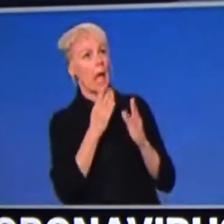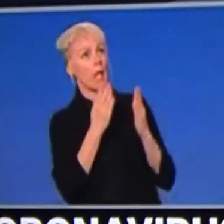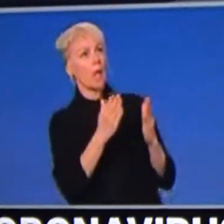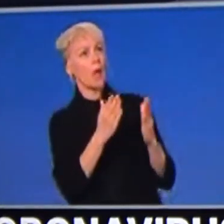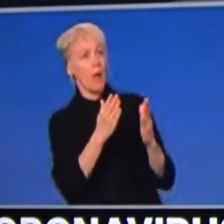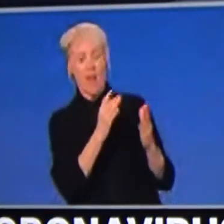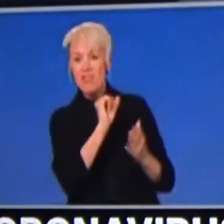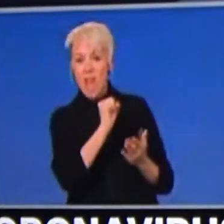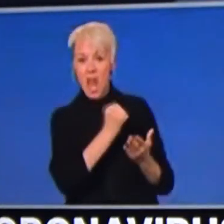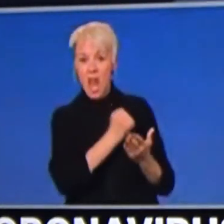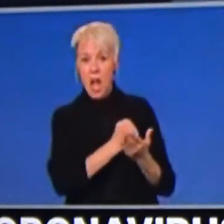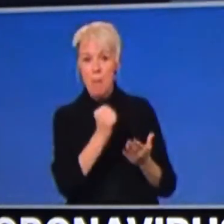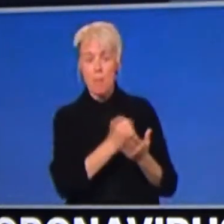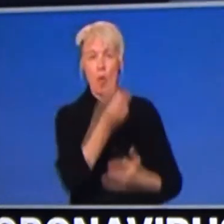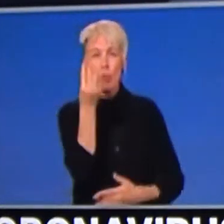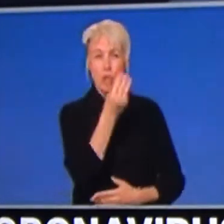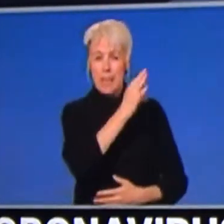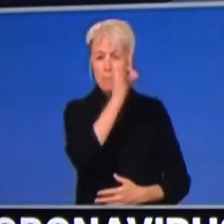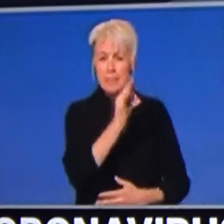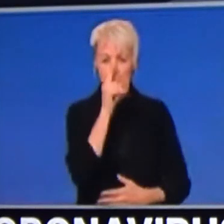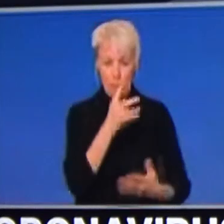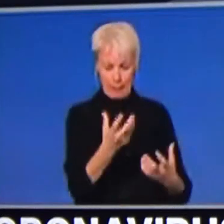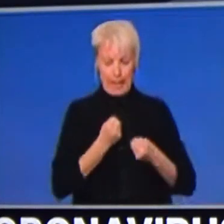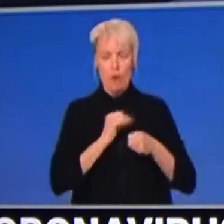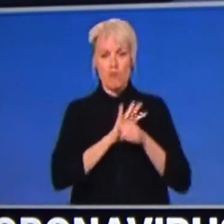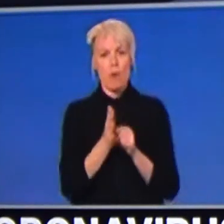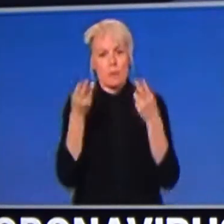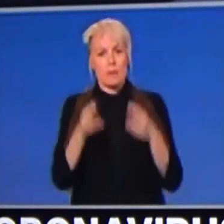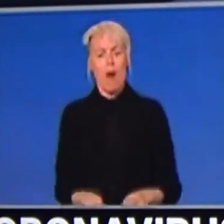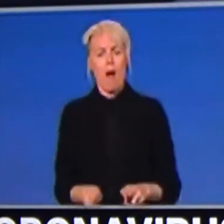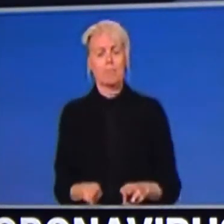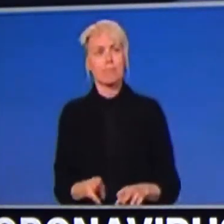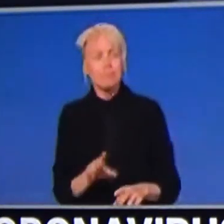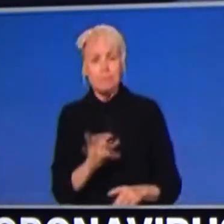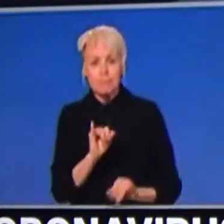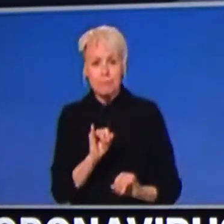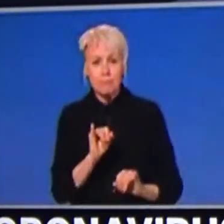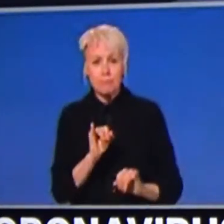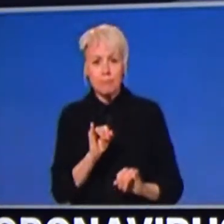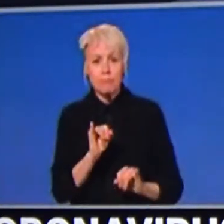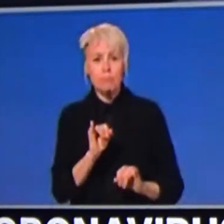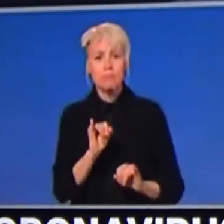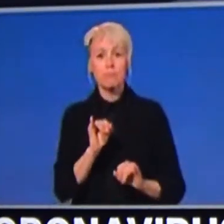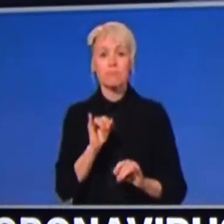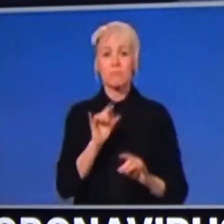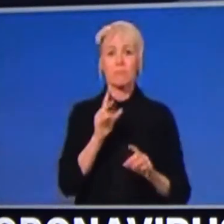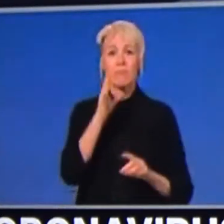up at almost 13%. And in Spain it's over 10%, France